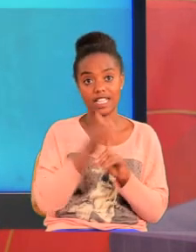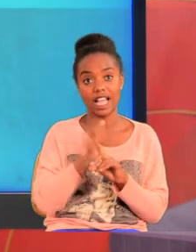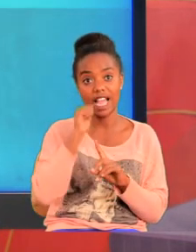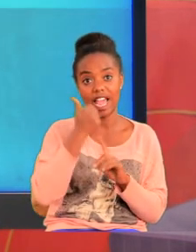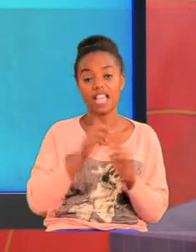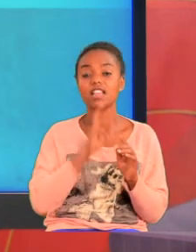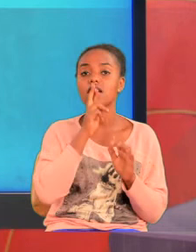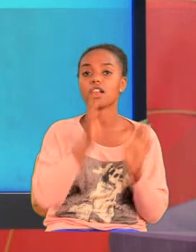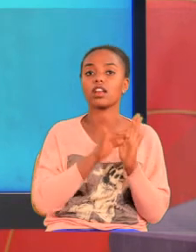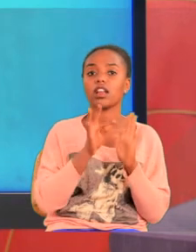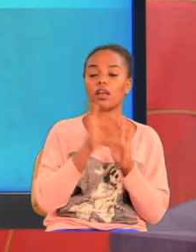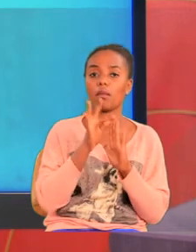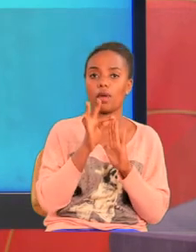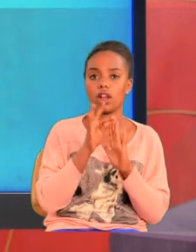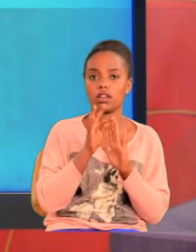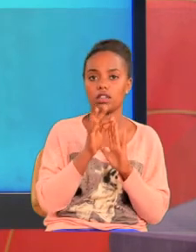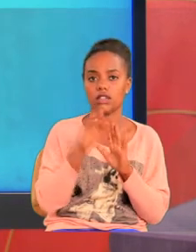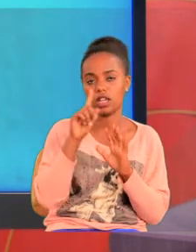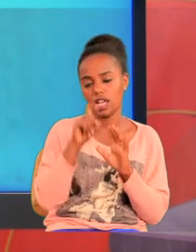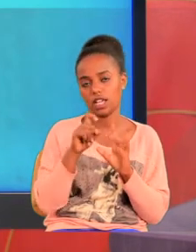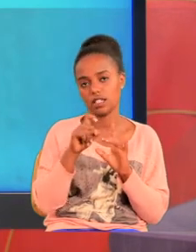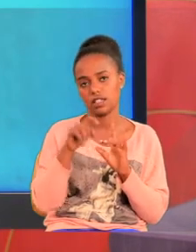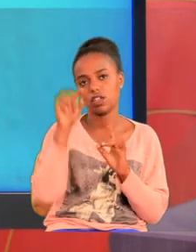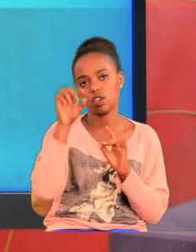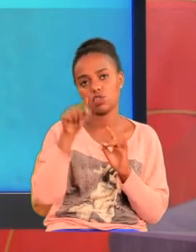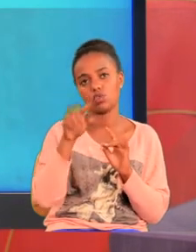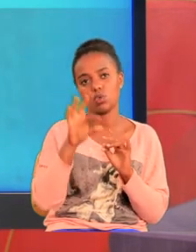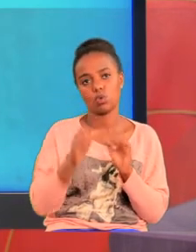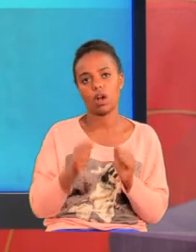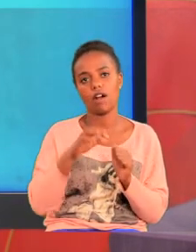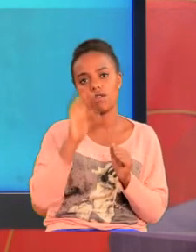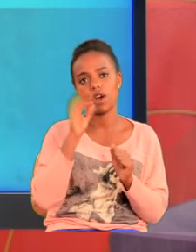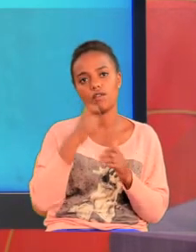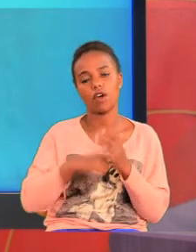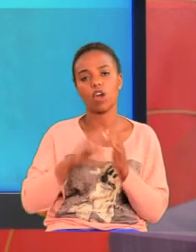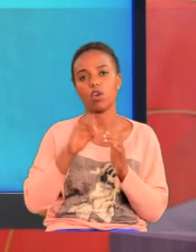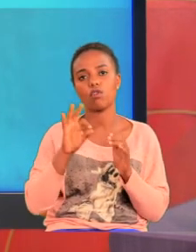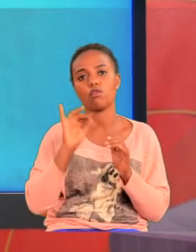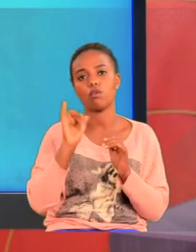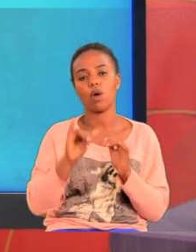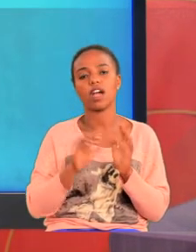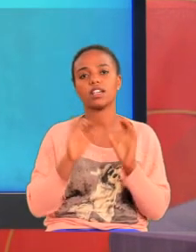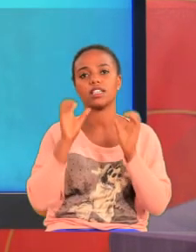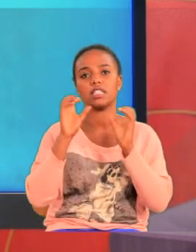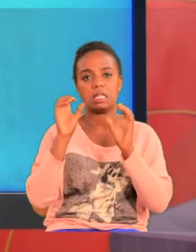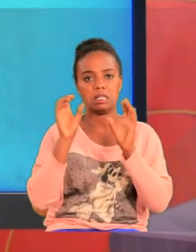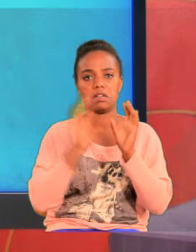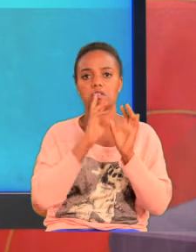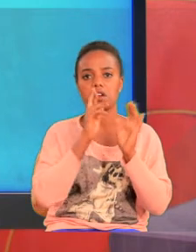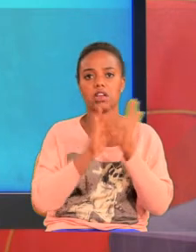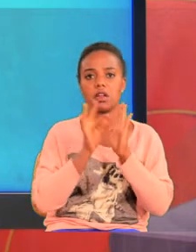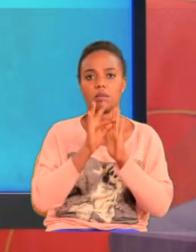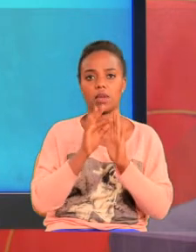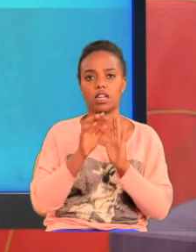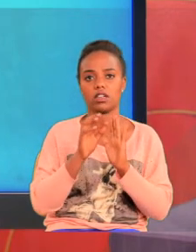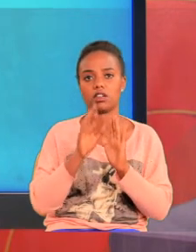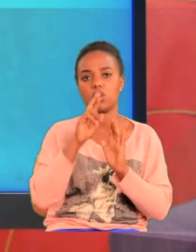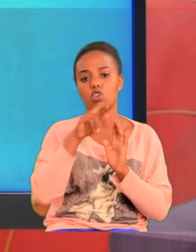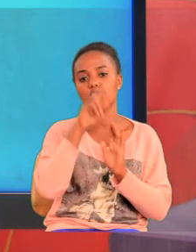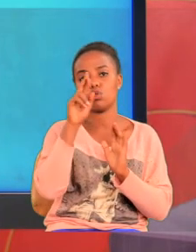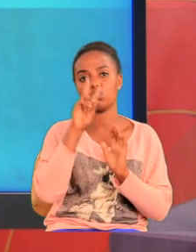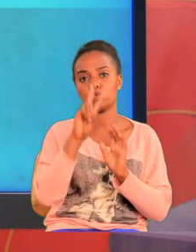number, x, you can find value of y instead of real number. Yes, if you take root